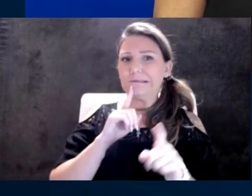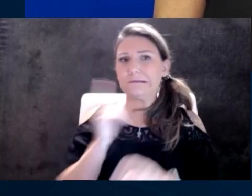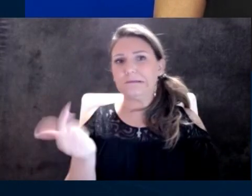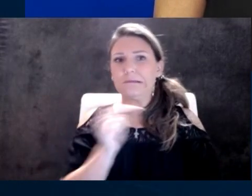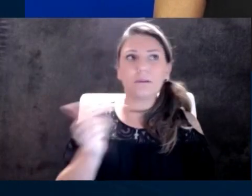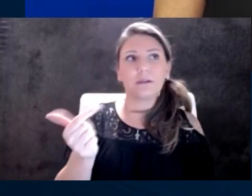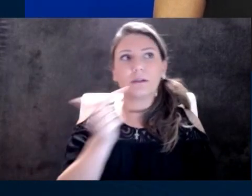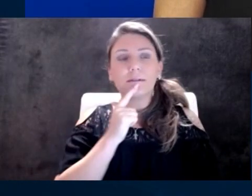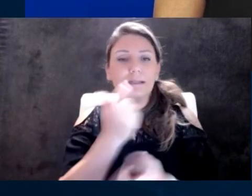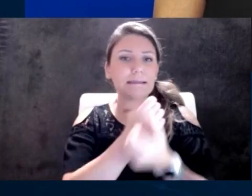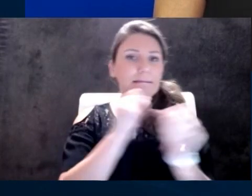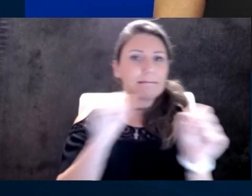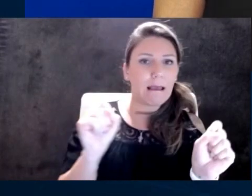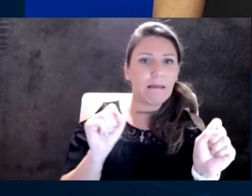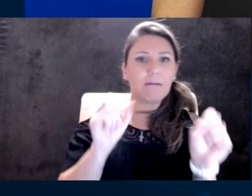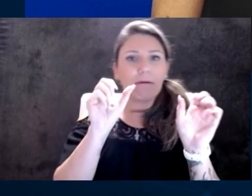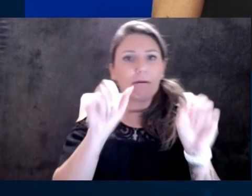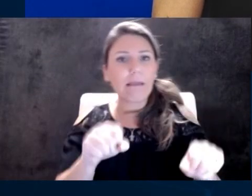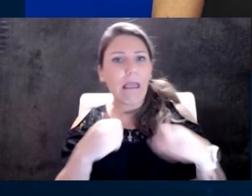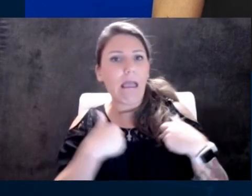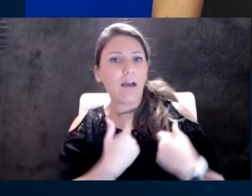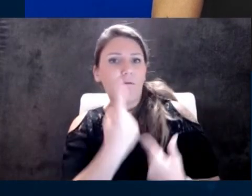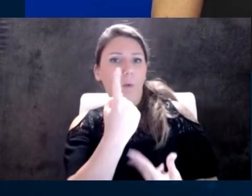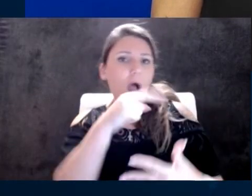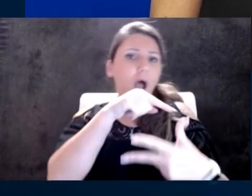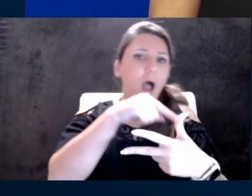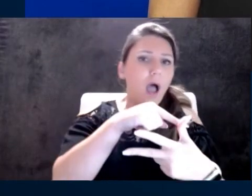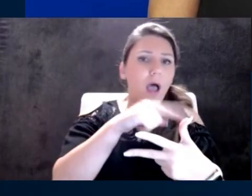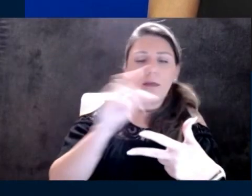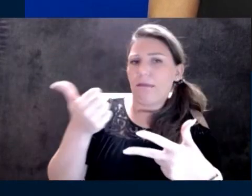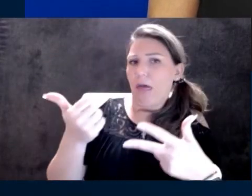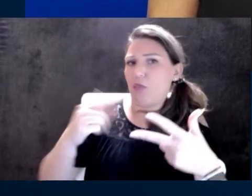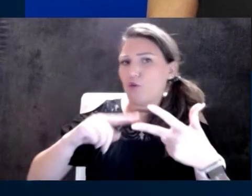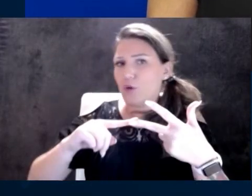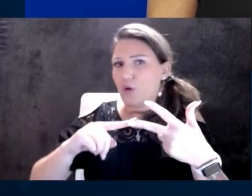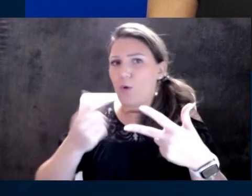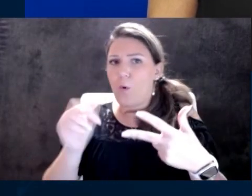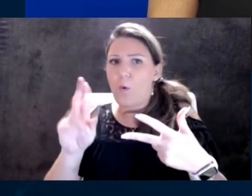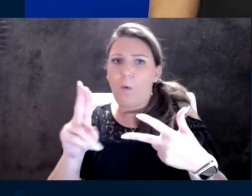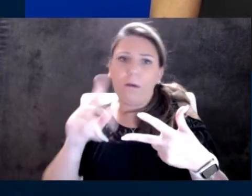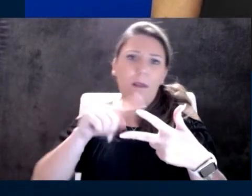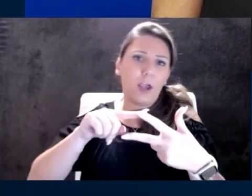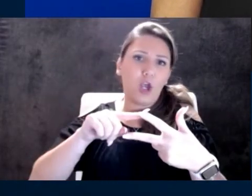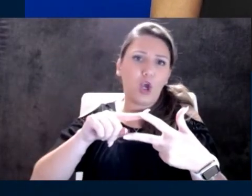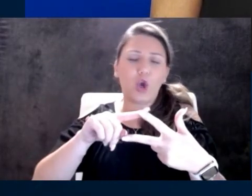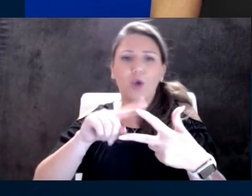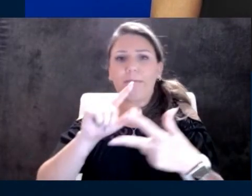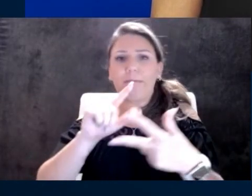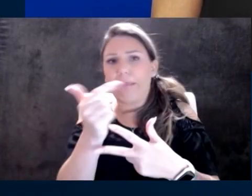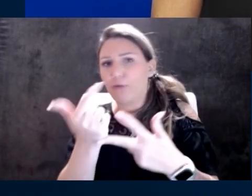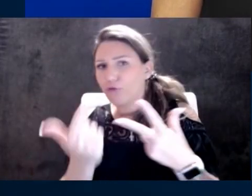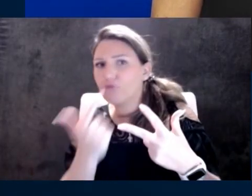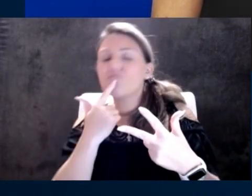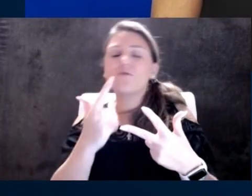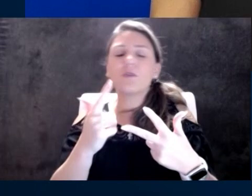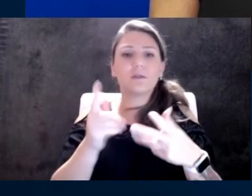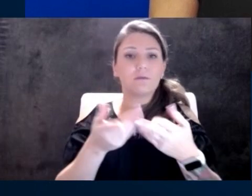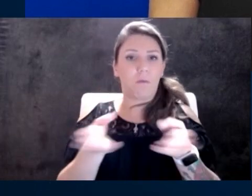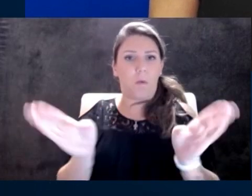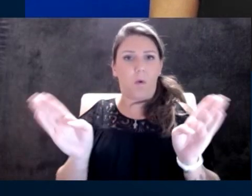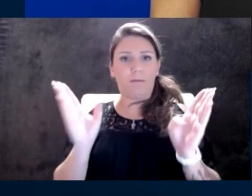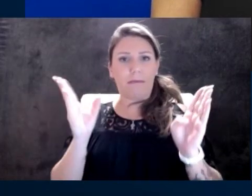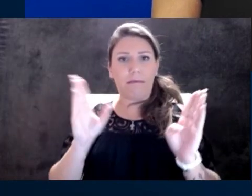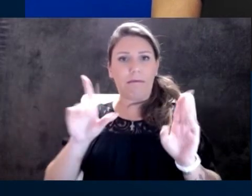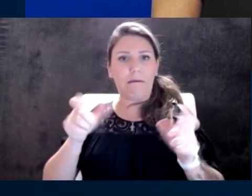mix and match those booster shots. She's wondering, does this open the door for more people to get boosters faster and therefore more protection for